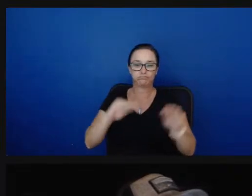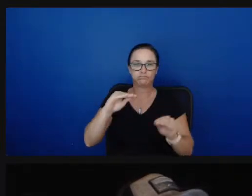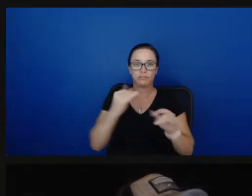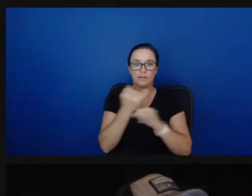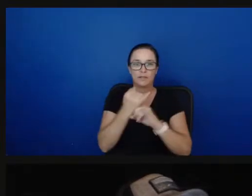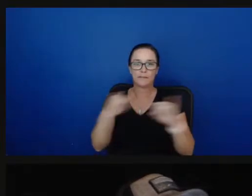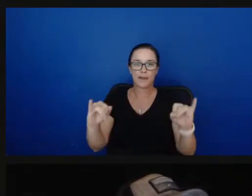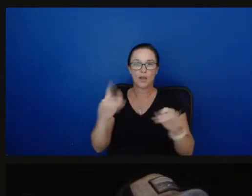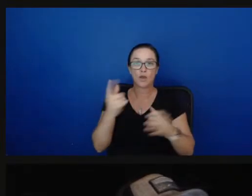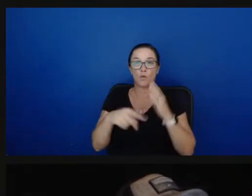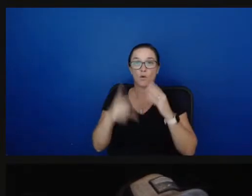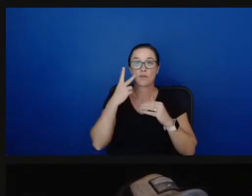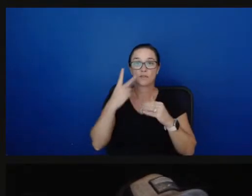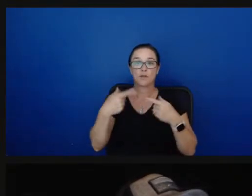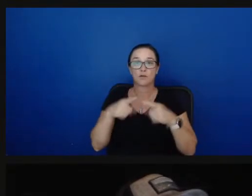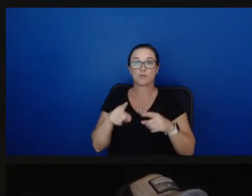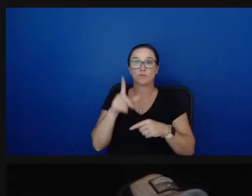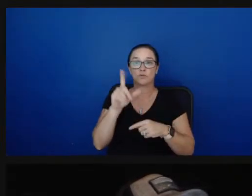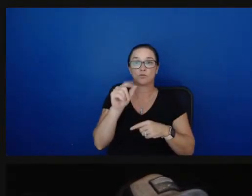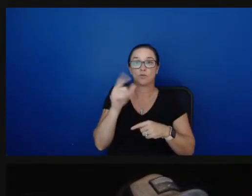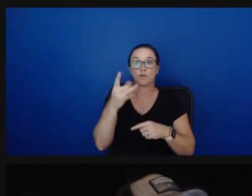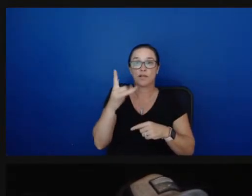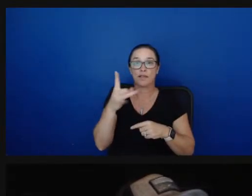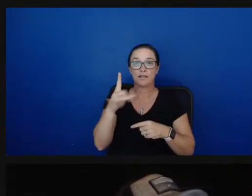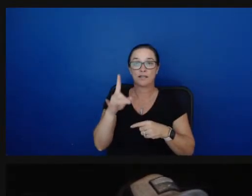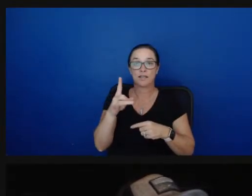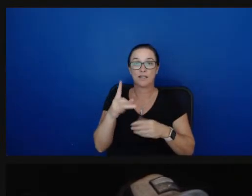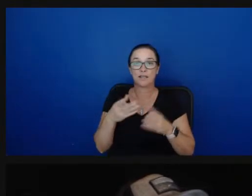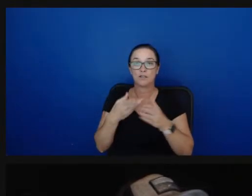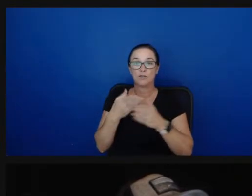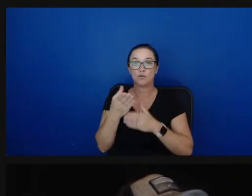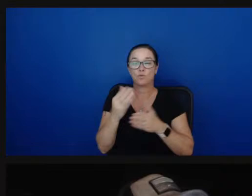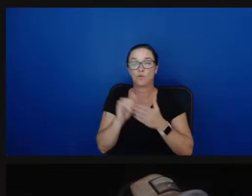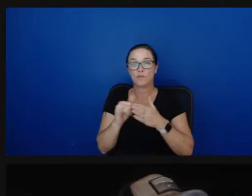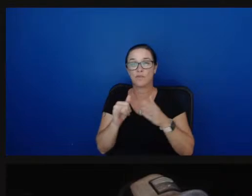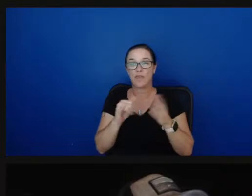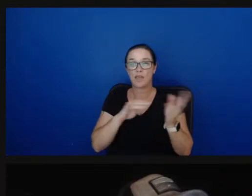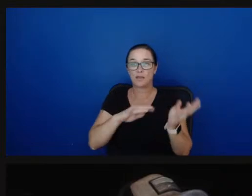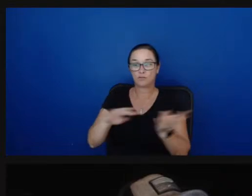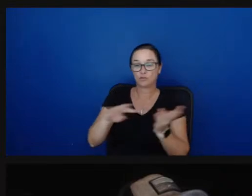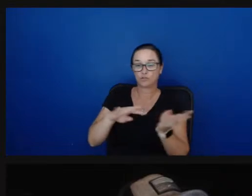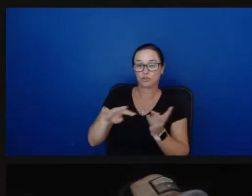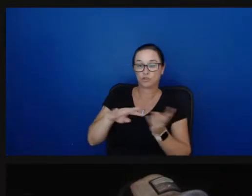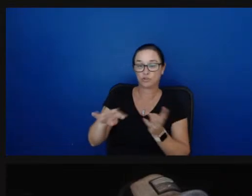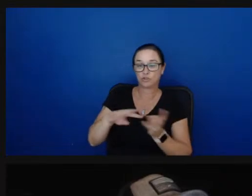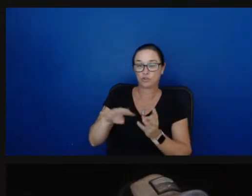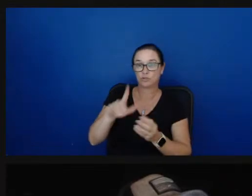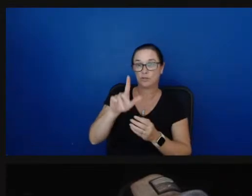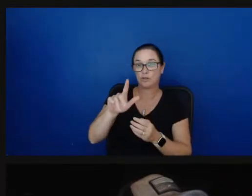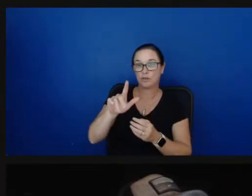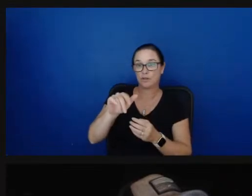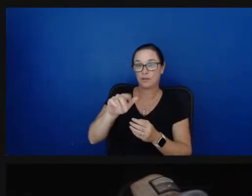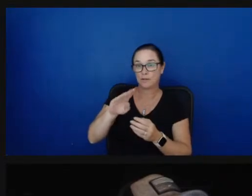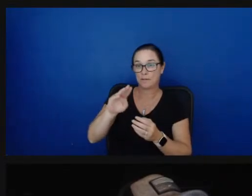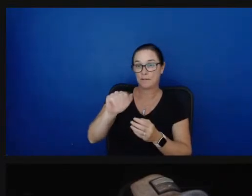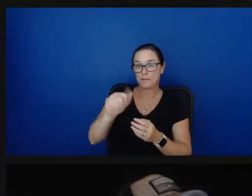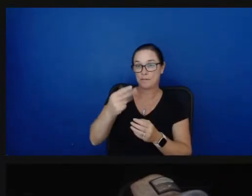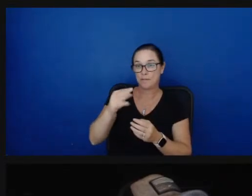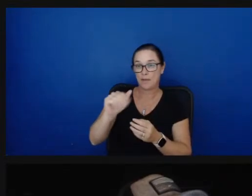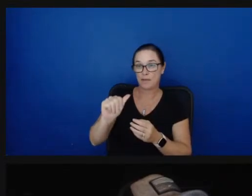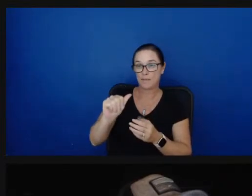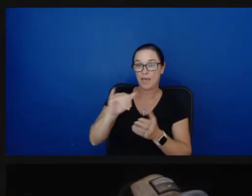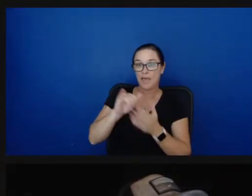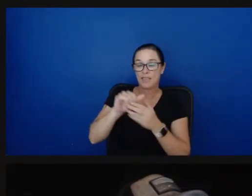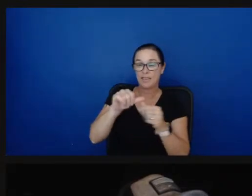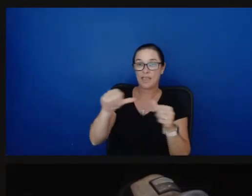in 2018 was through the injection of magma through the rift zone, this area right in here moved